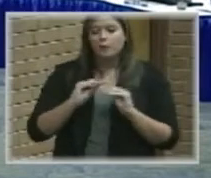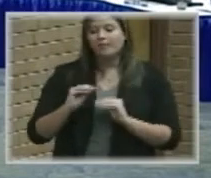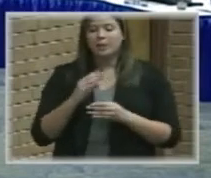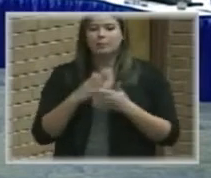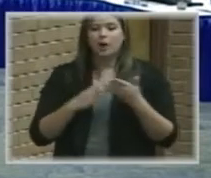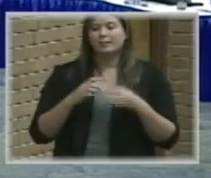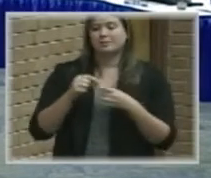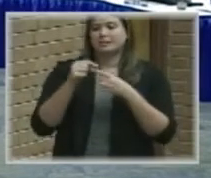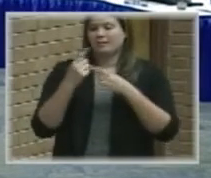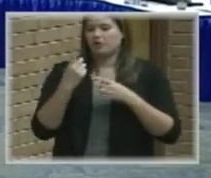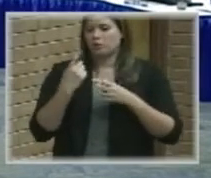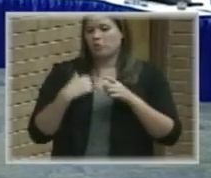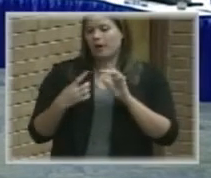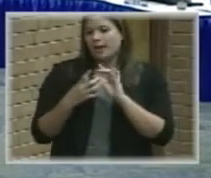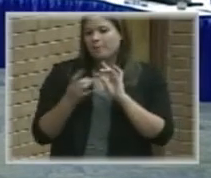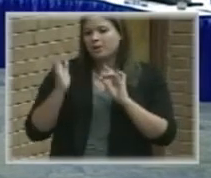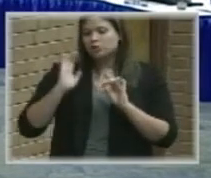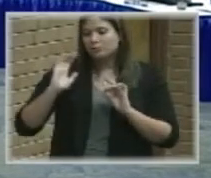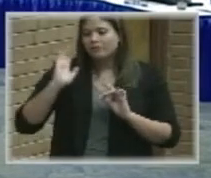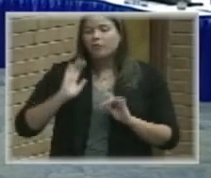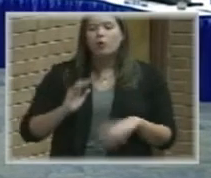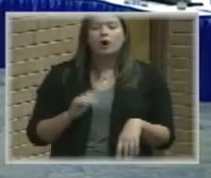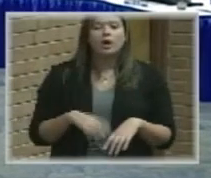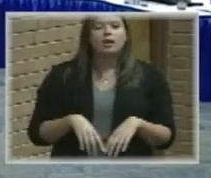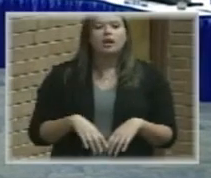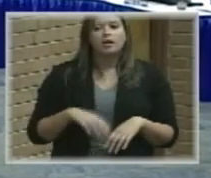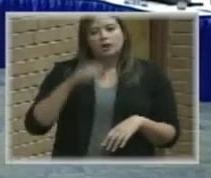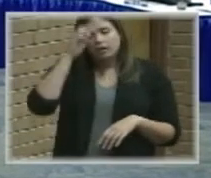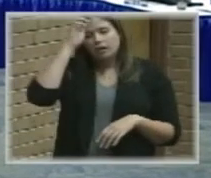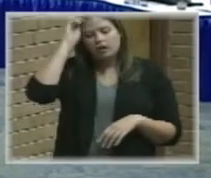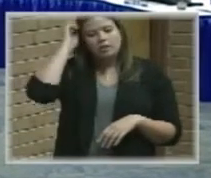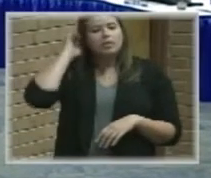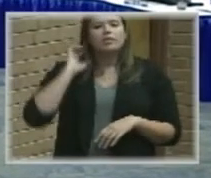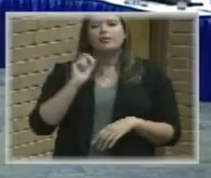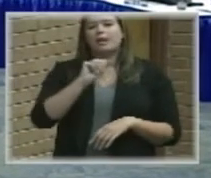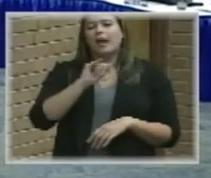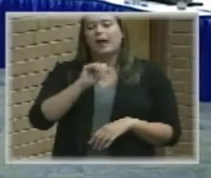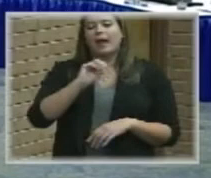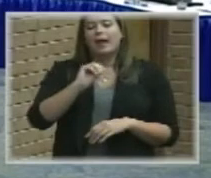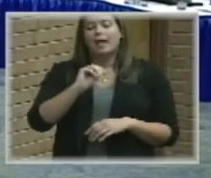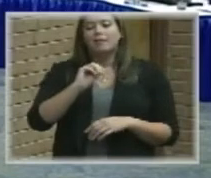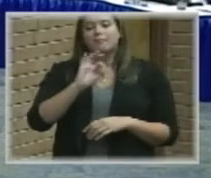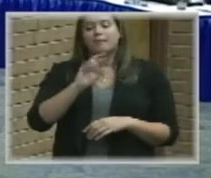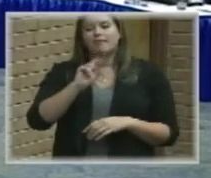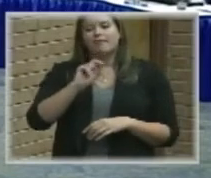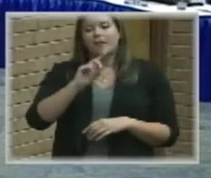mentioned, the AIM funding, which is a potential